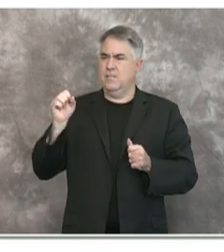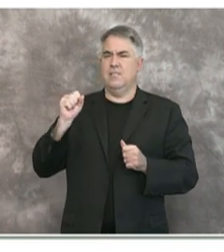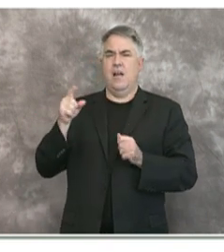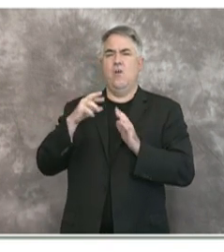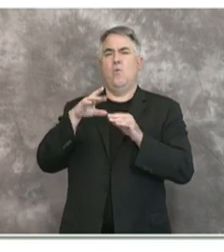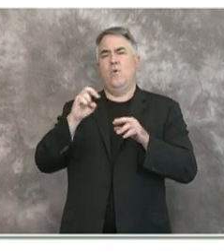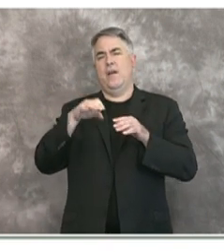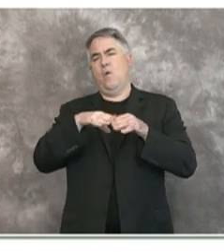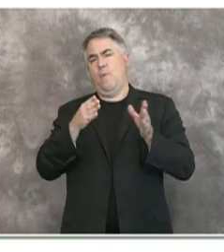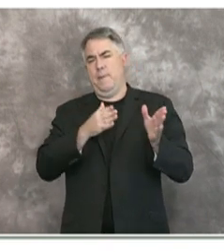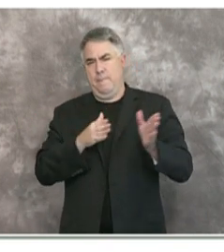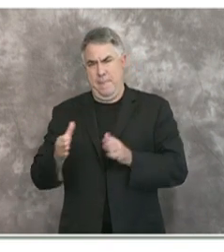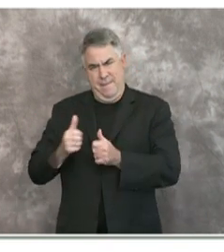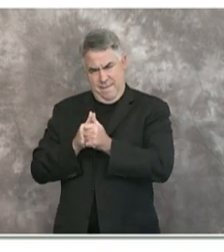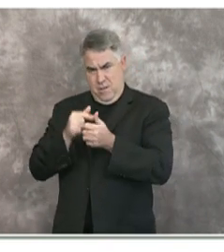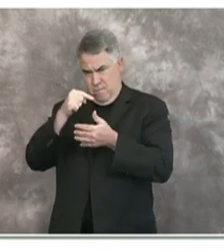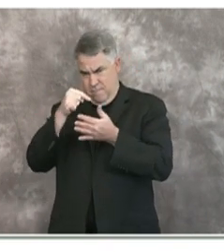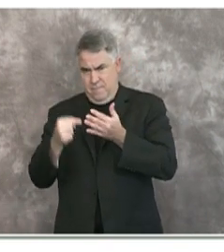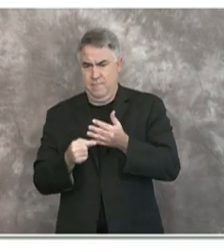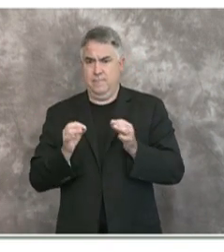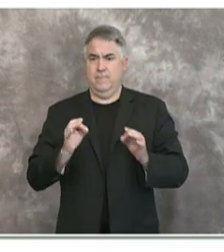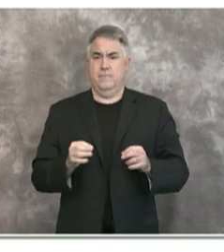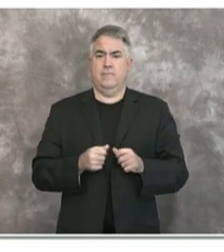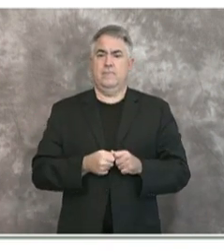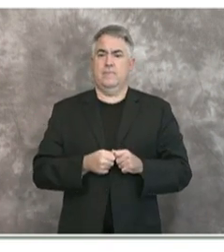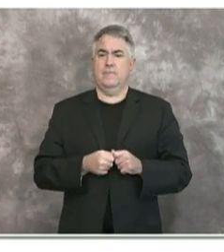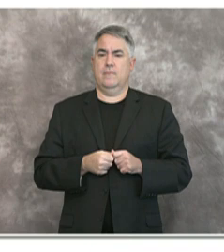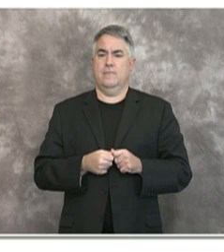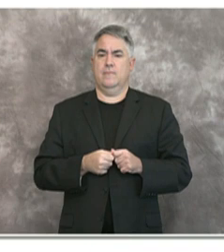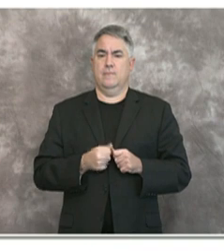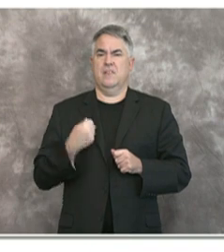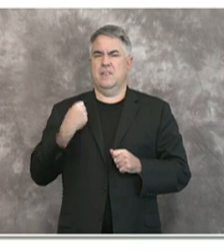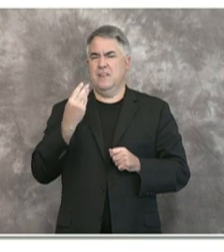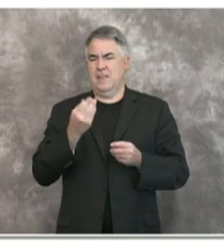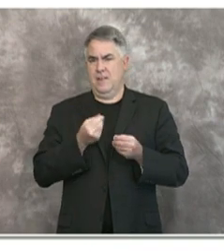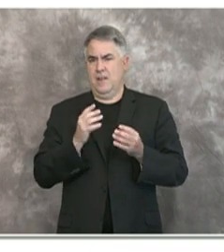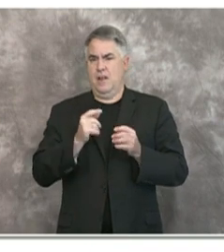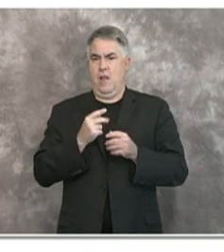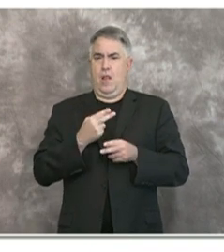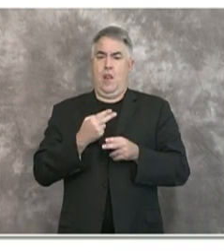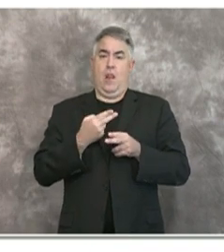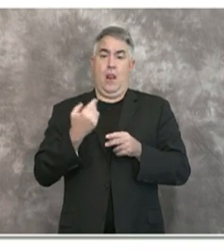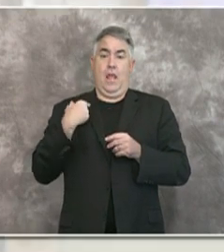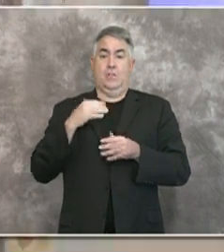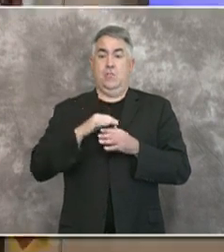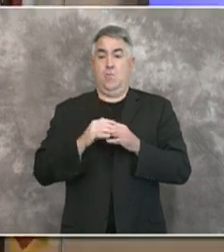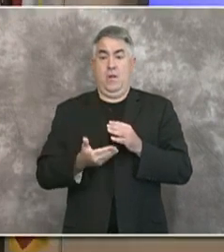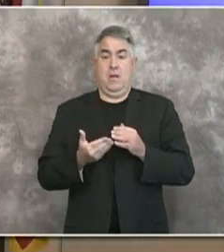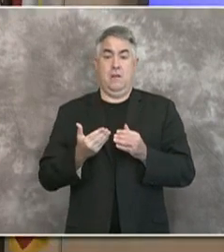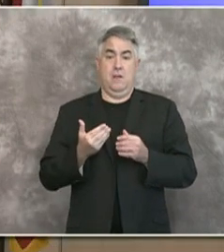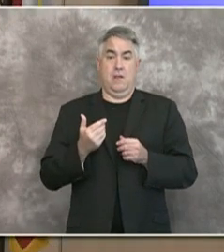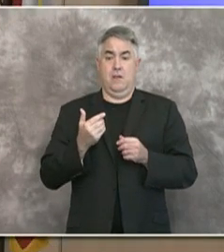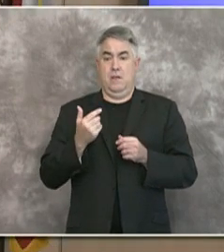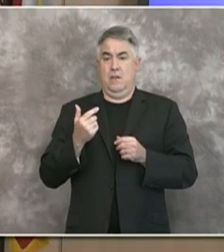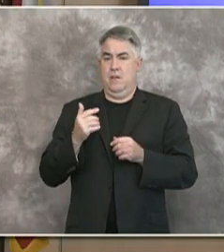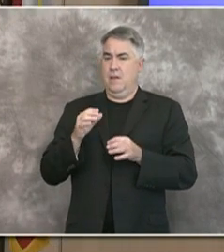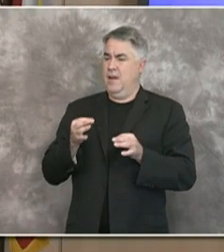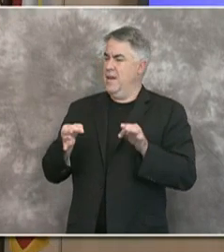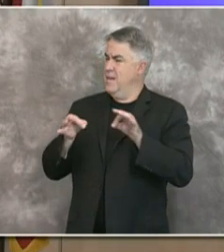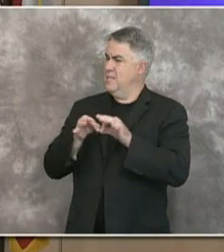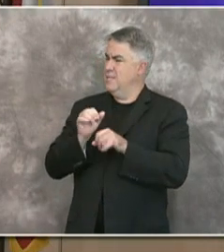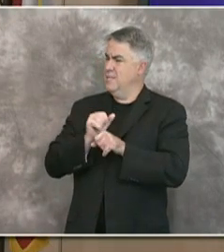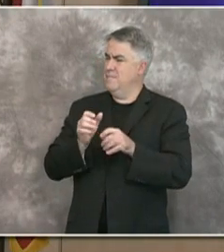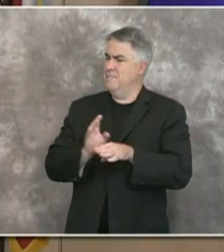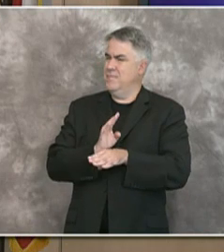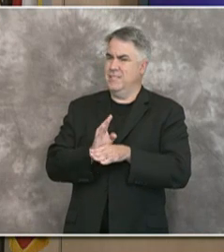I also wanted to provide a couple of quick updates. We got a number of questions over the weekend about essential businesses. Those were our